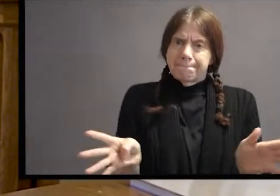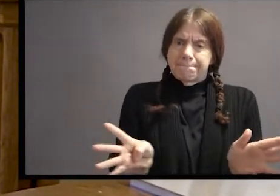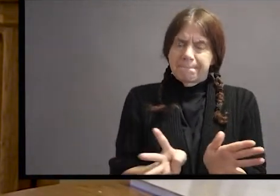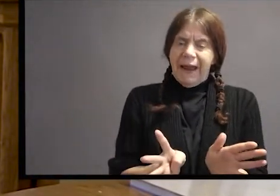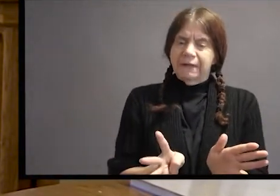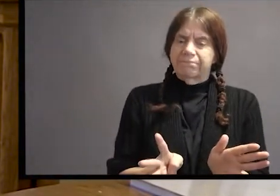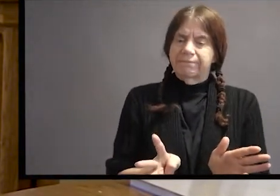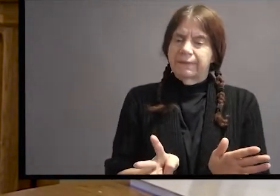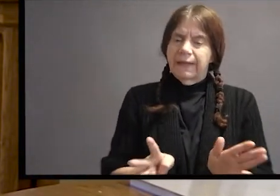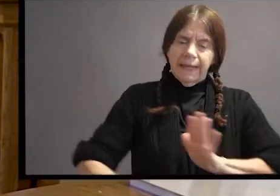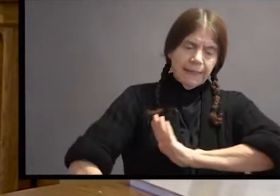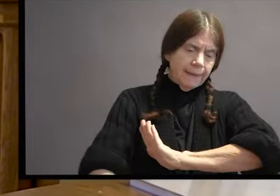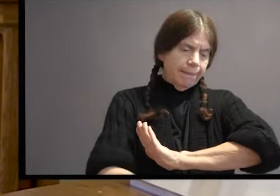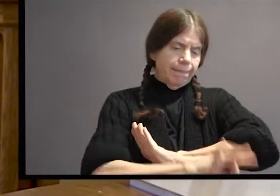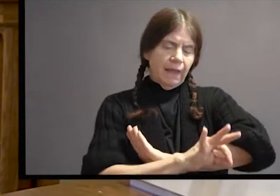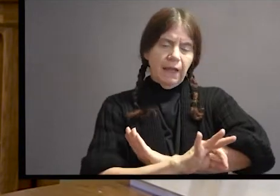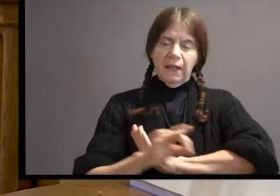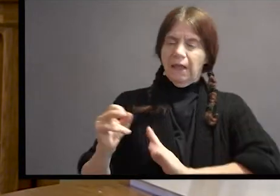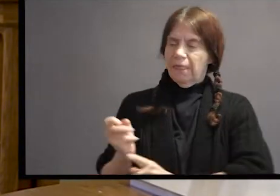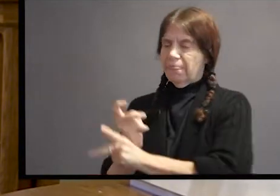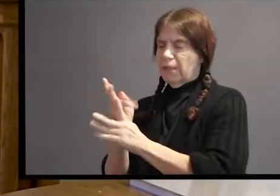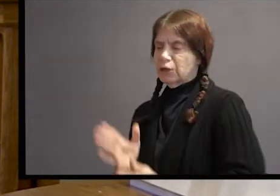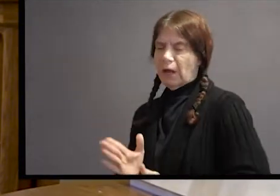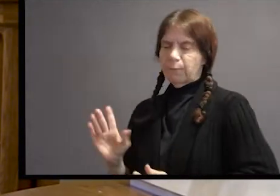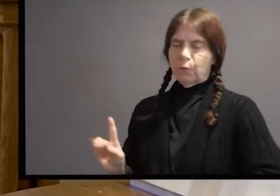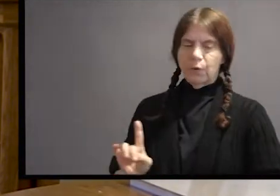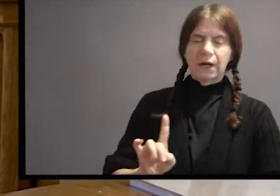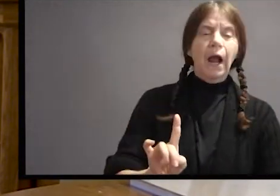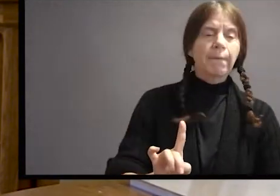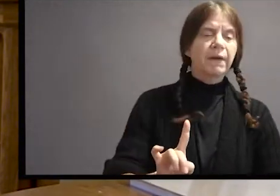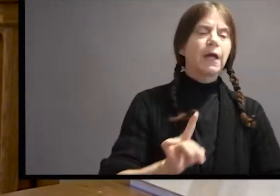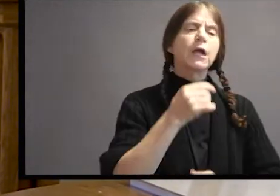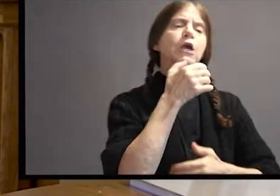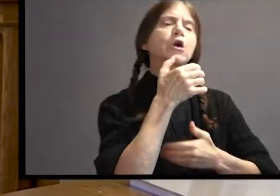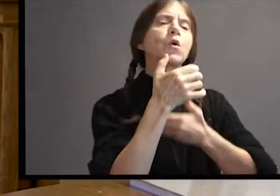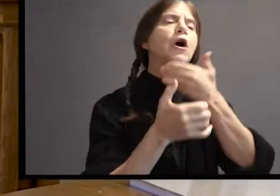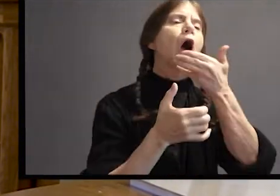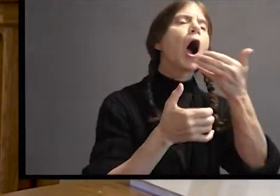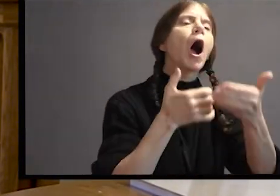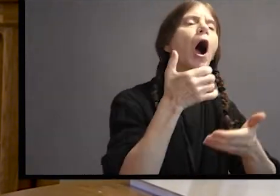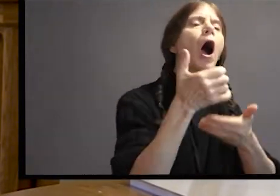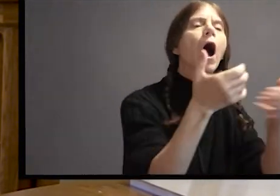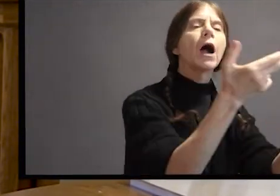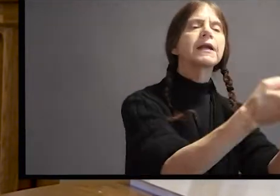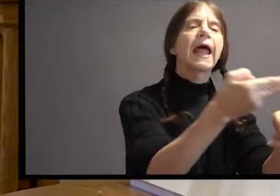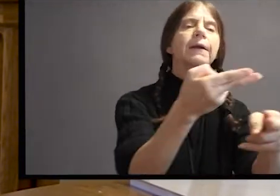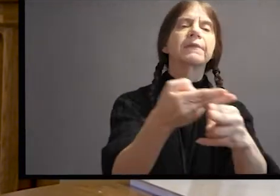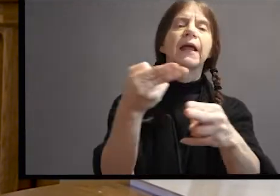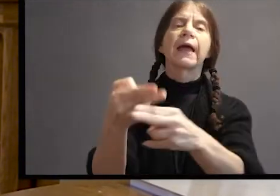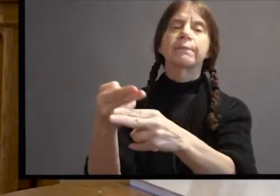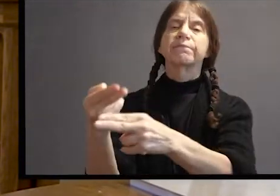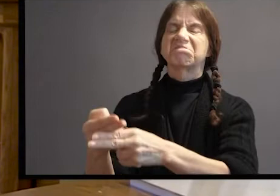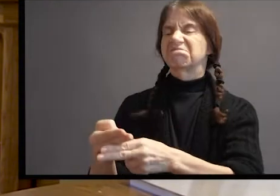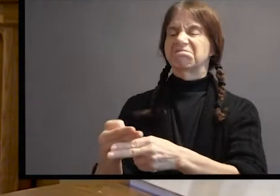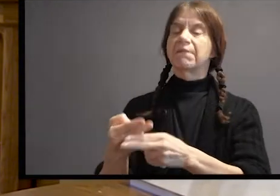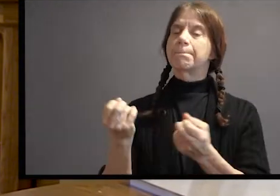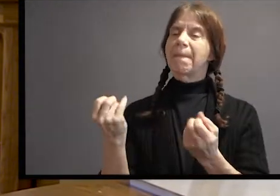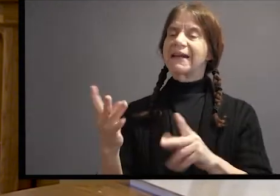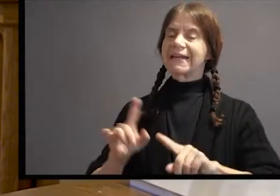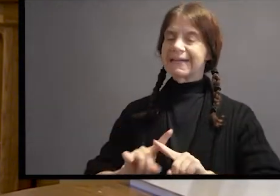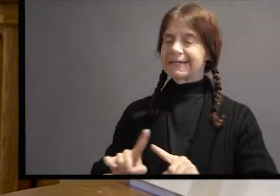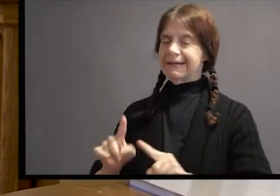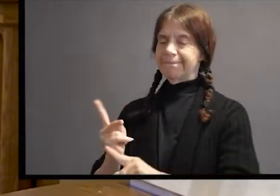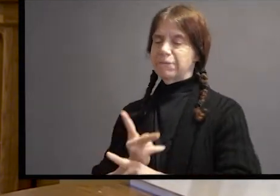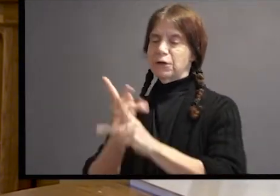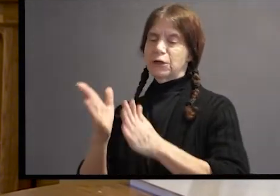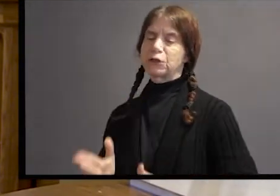in the morning, when the shepherd came to get his sheep, he would call out to them. Now, there might be any number of shepherds